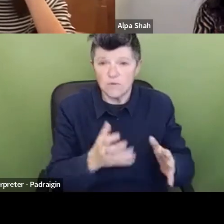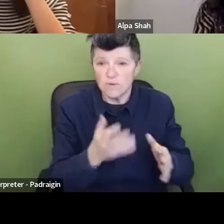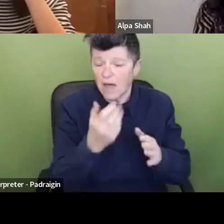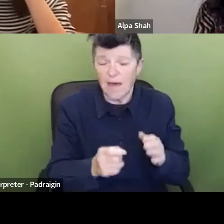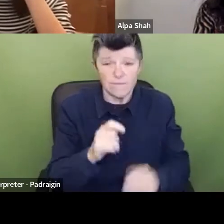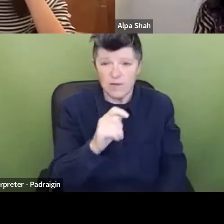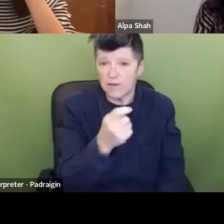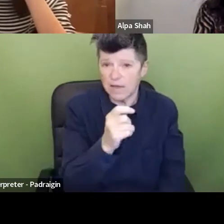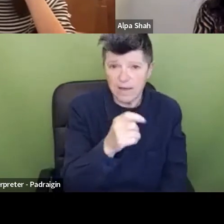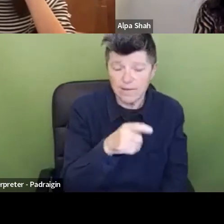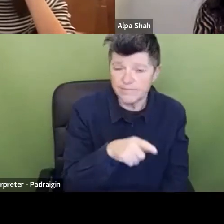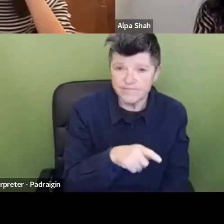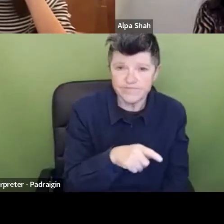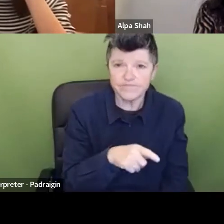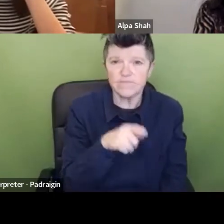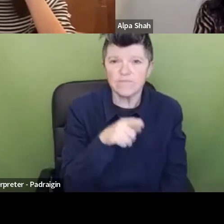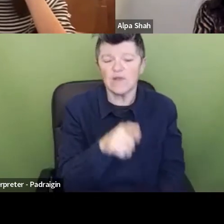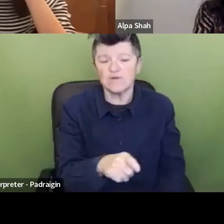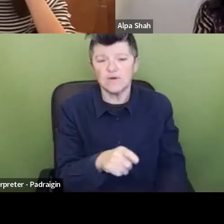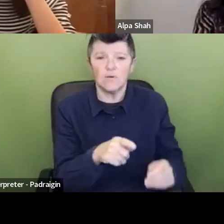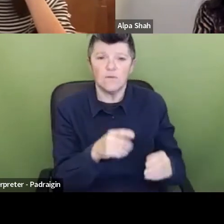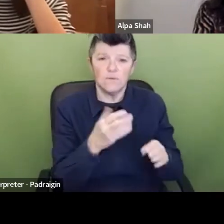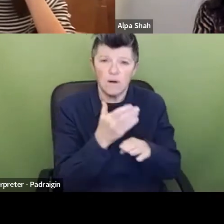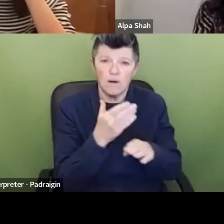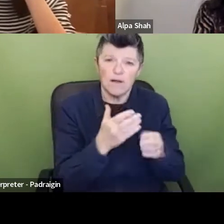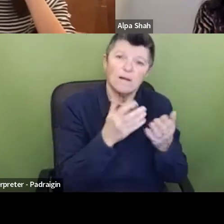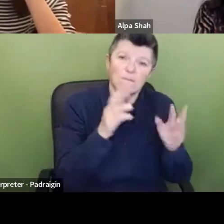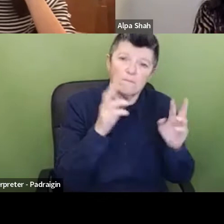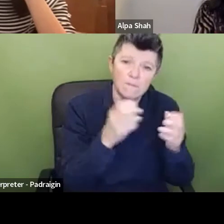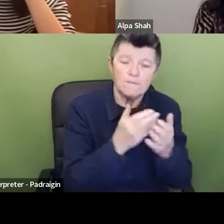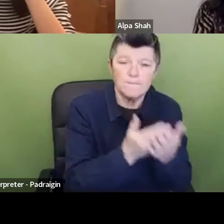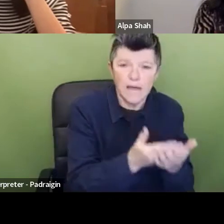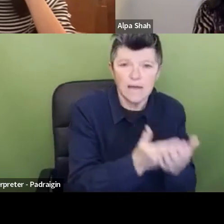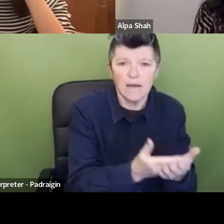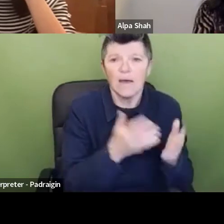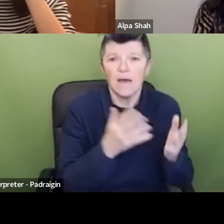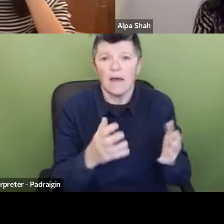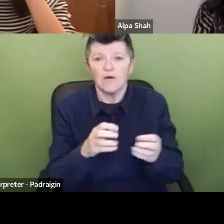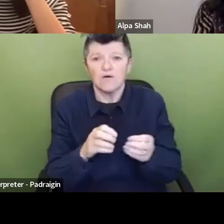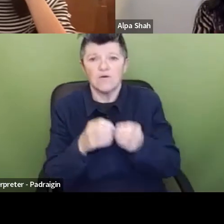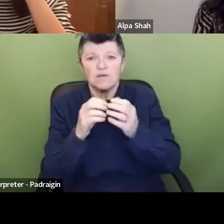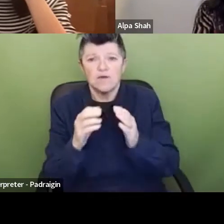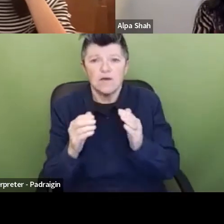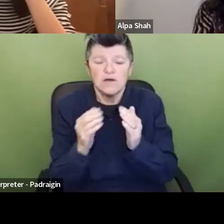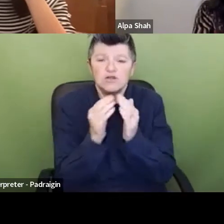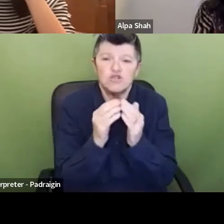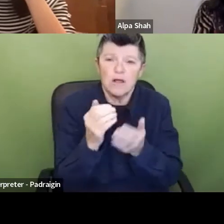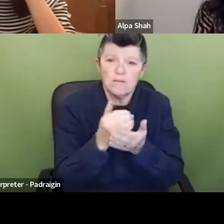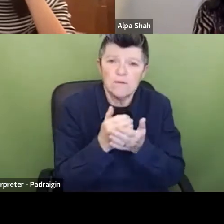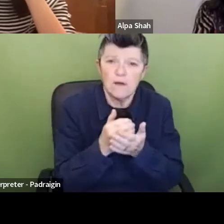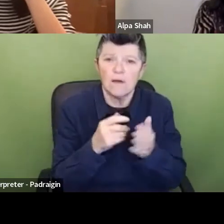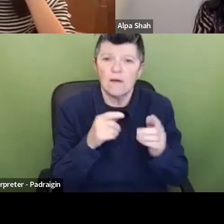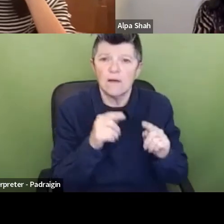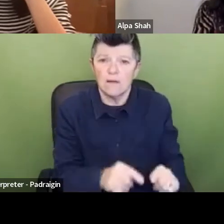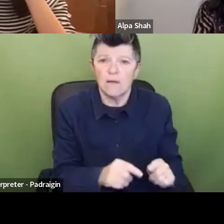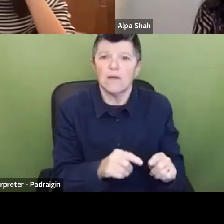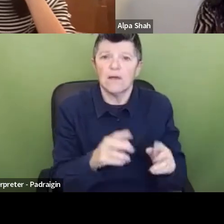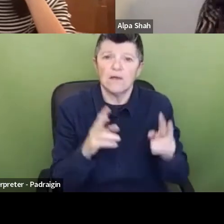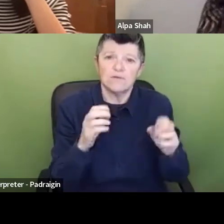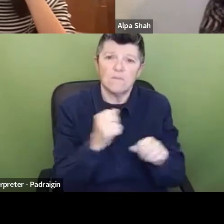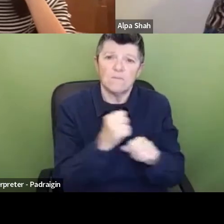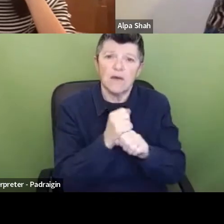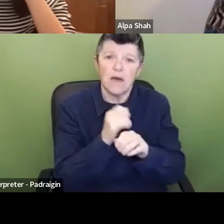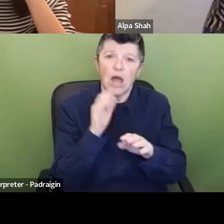a practice like begging and a practice like shelter making are ultimately about making home in the very physical sense